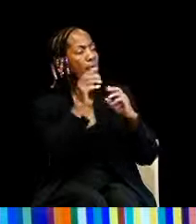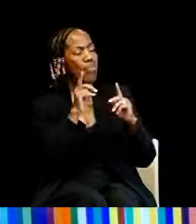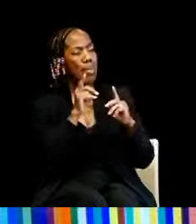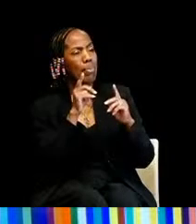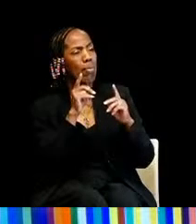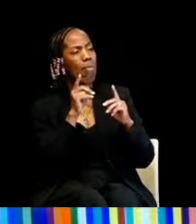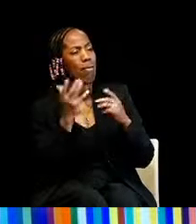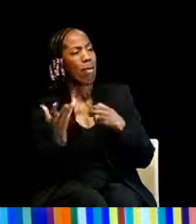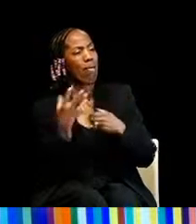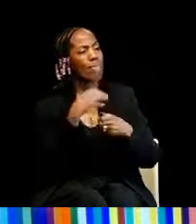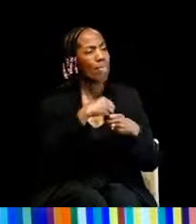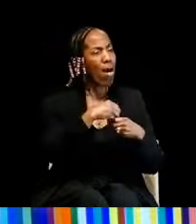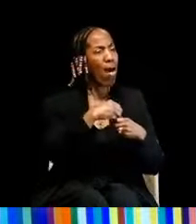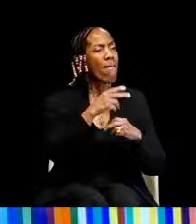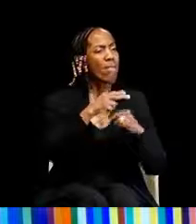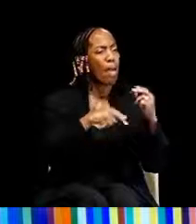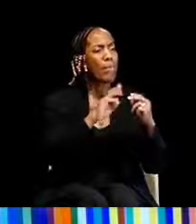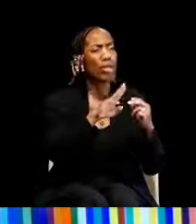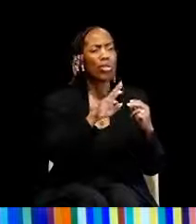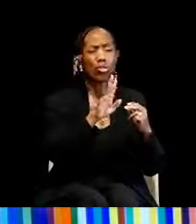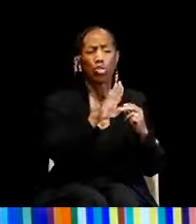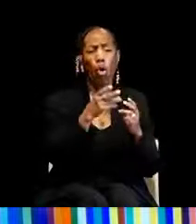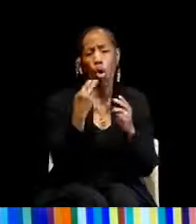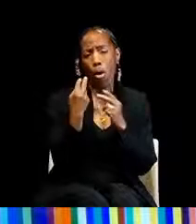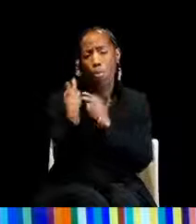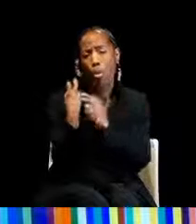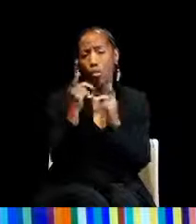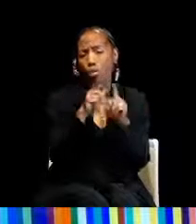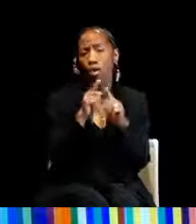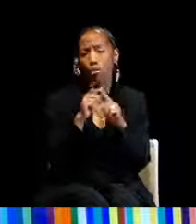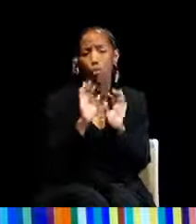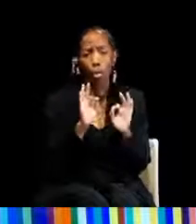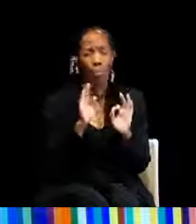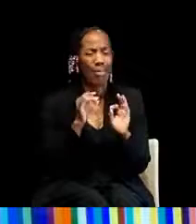to rebuild their own memory as well, right?